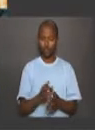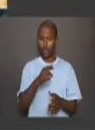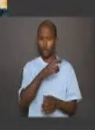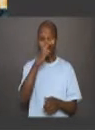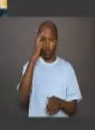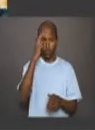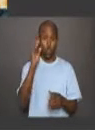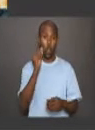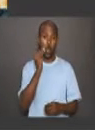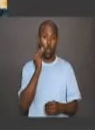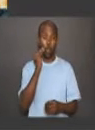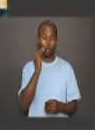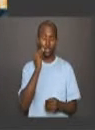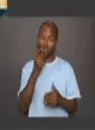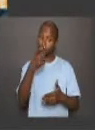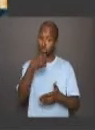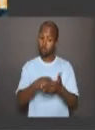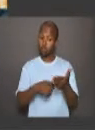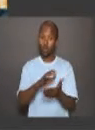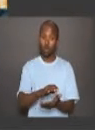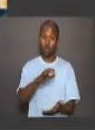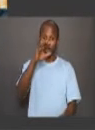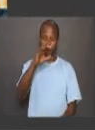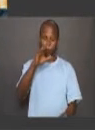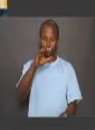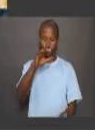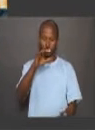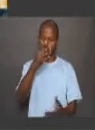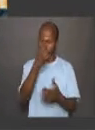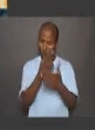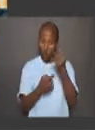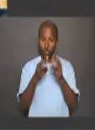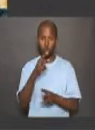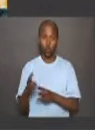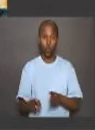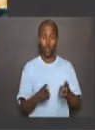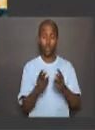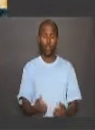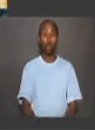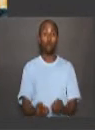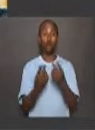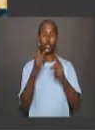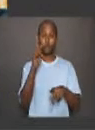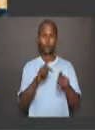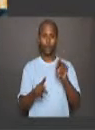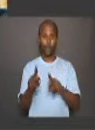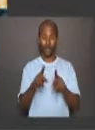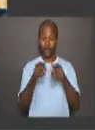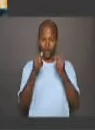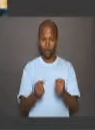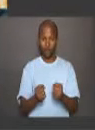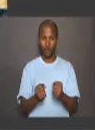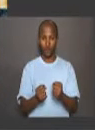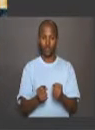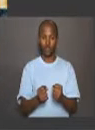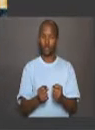Because a house is so expensive, the only way that most people are able